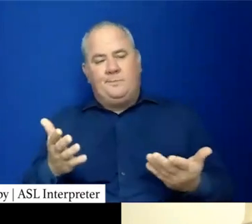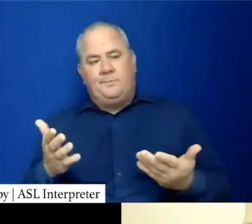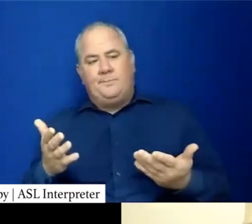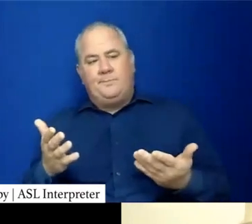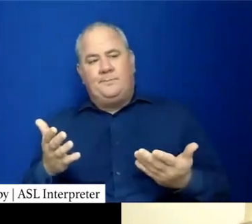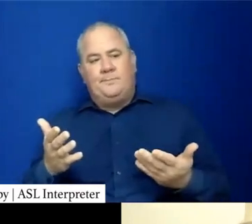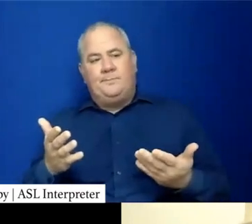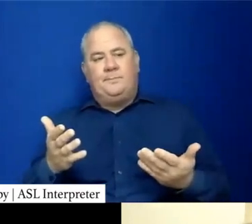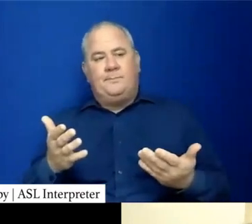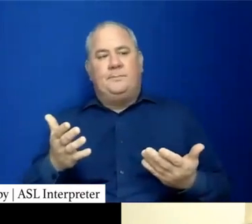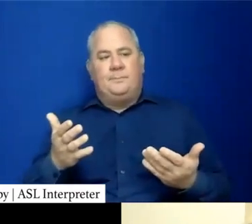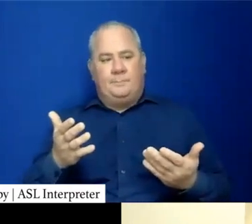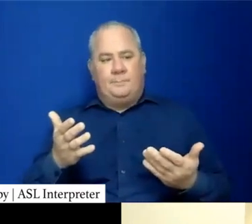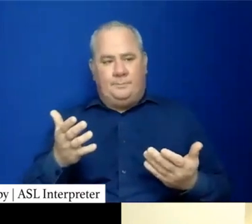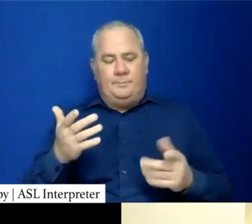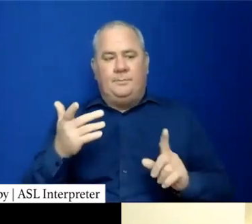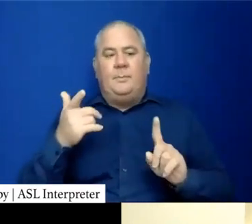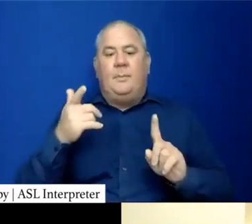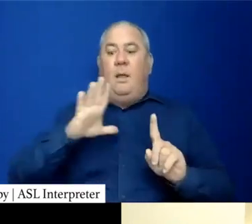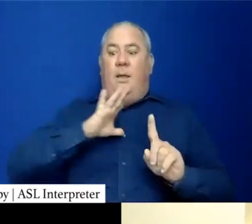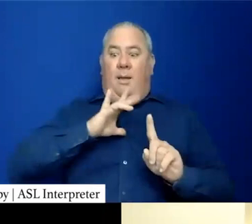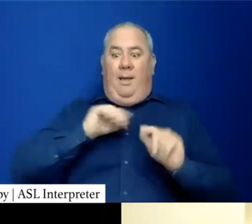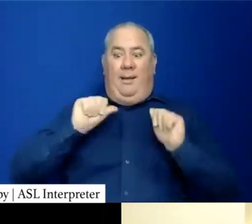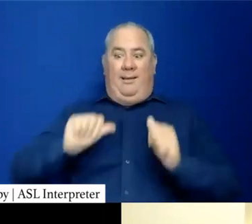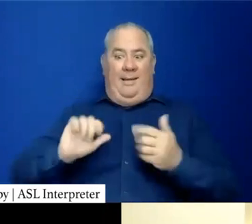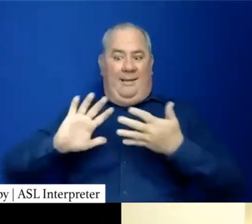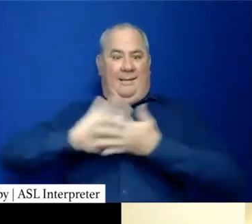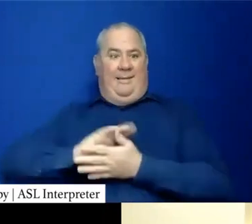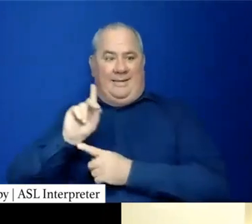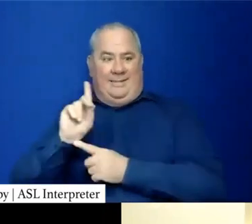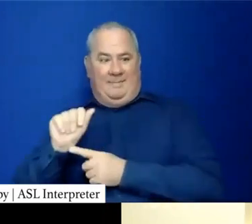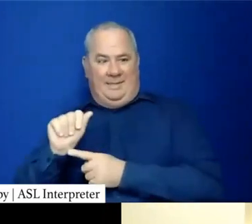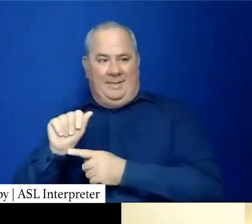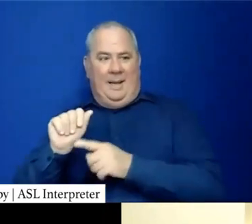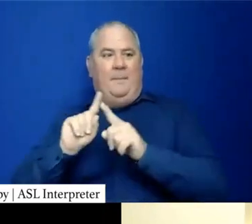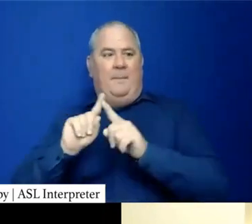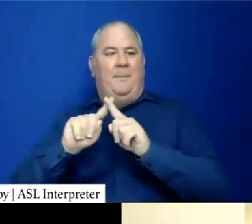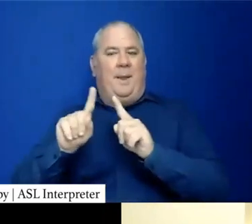it is a luxury that comes with a huge cost in uncertainty and tension.